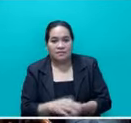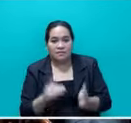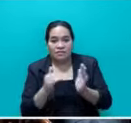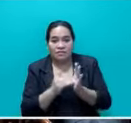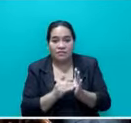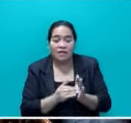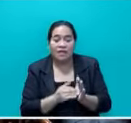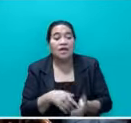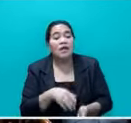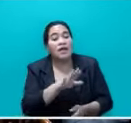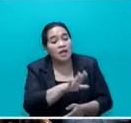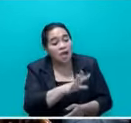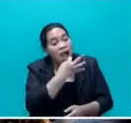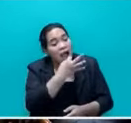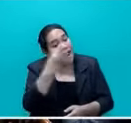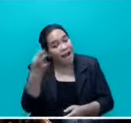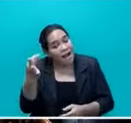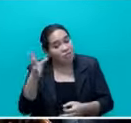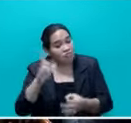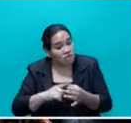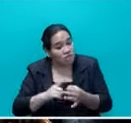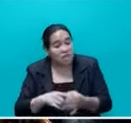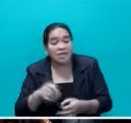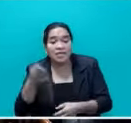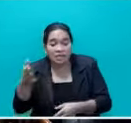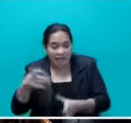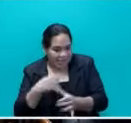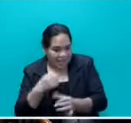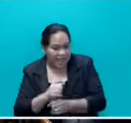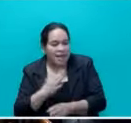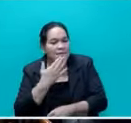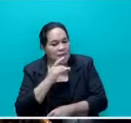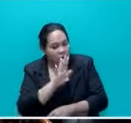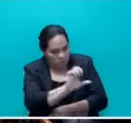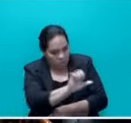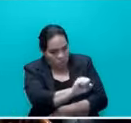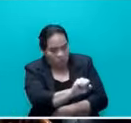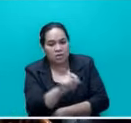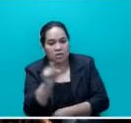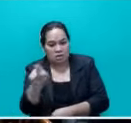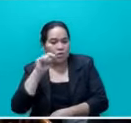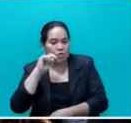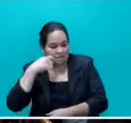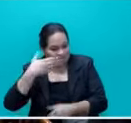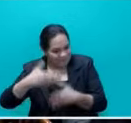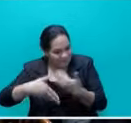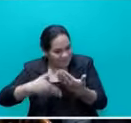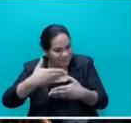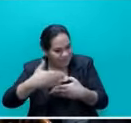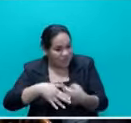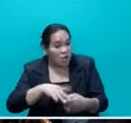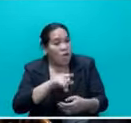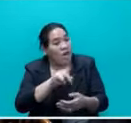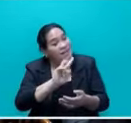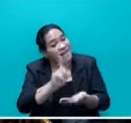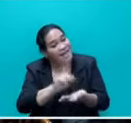and Attorney General is answering, just let him answer the thing. Then you can have the floor again if you wish.